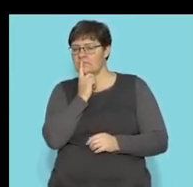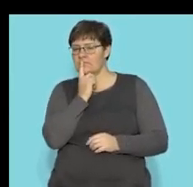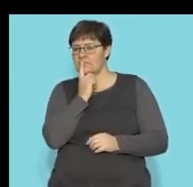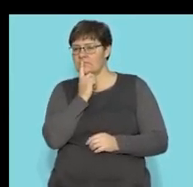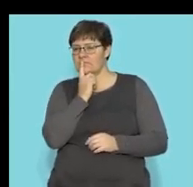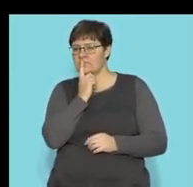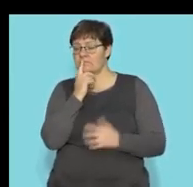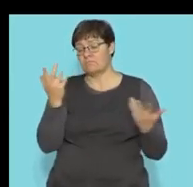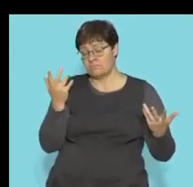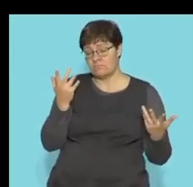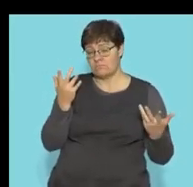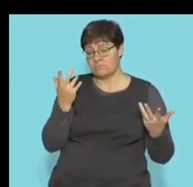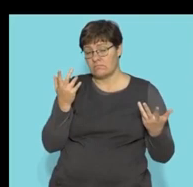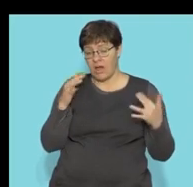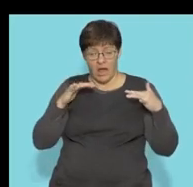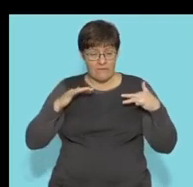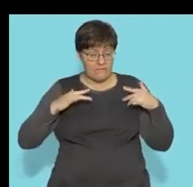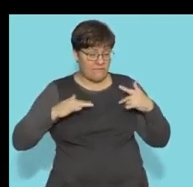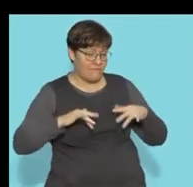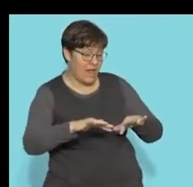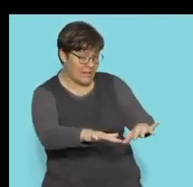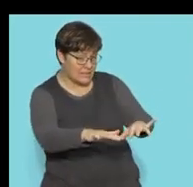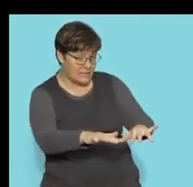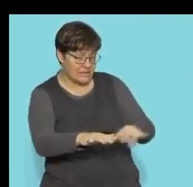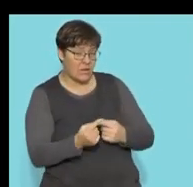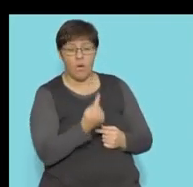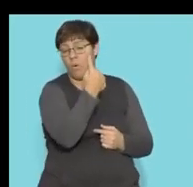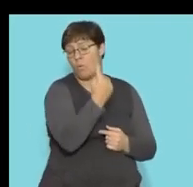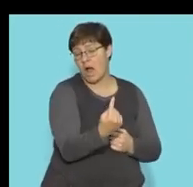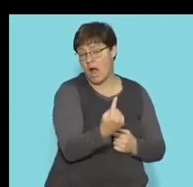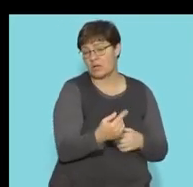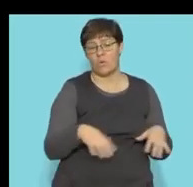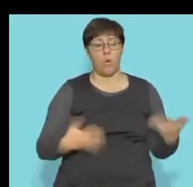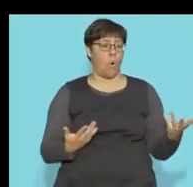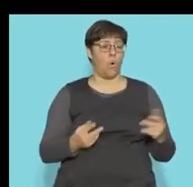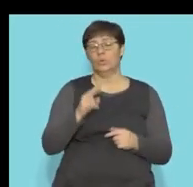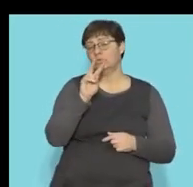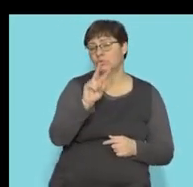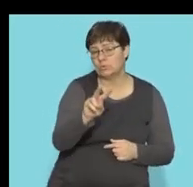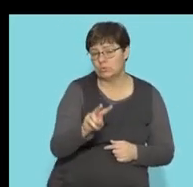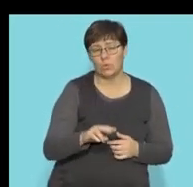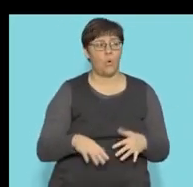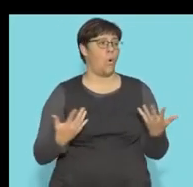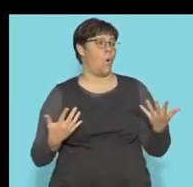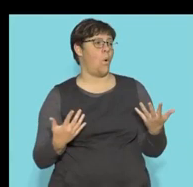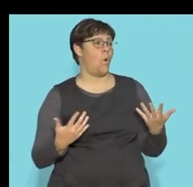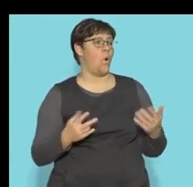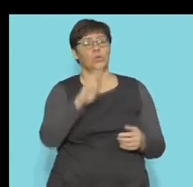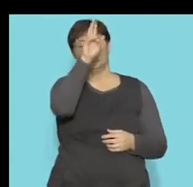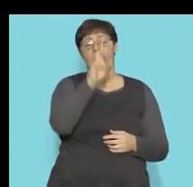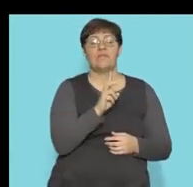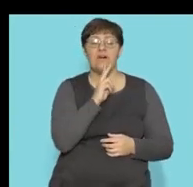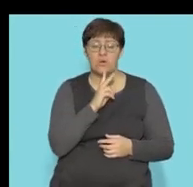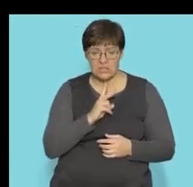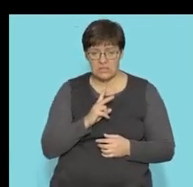If there is a flood, does it matter if there are 1 or 2 or